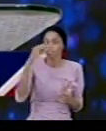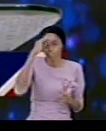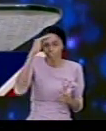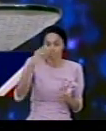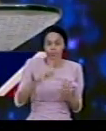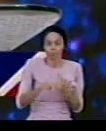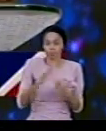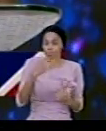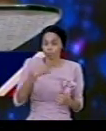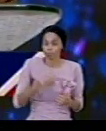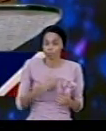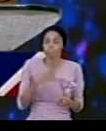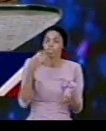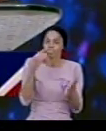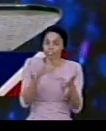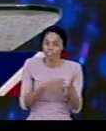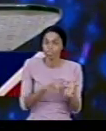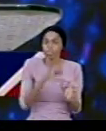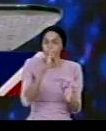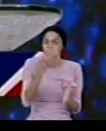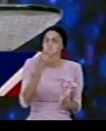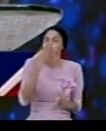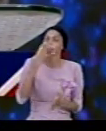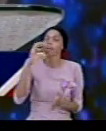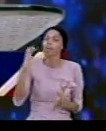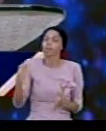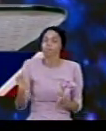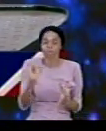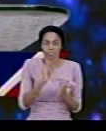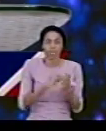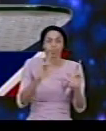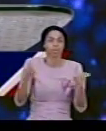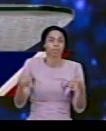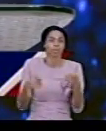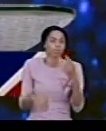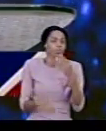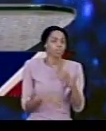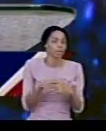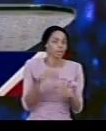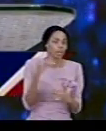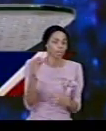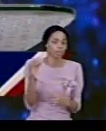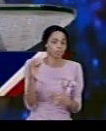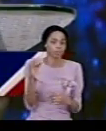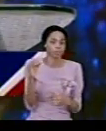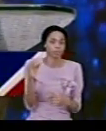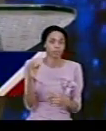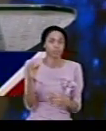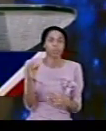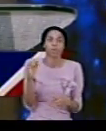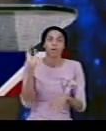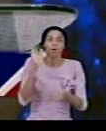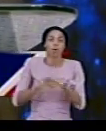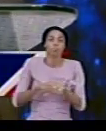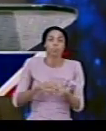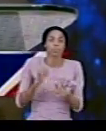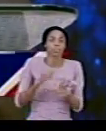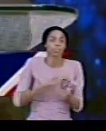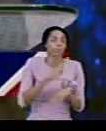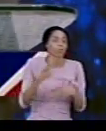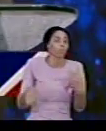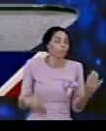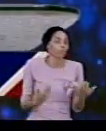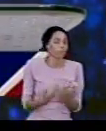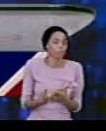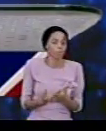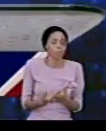this is the curse that goeth forth over the face of the whole earth.